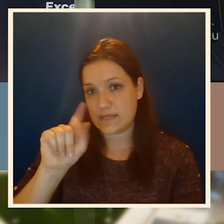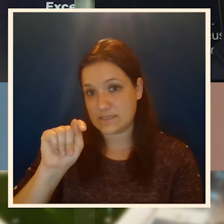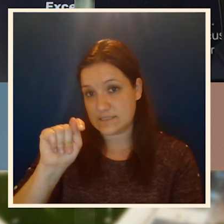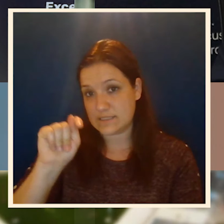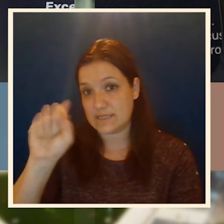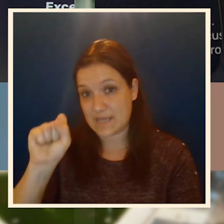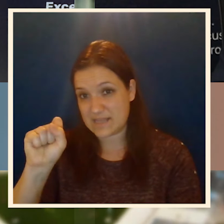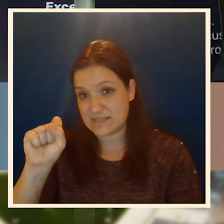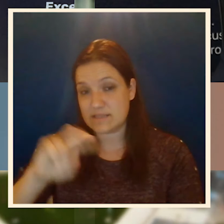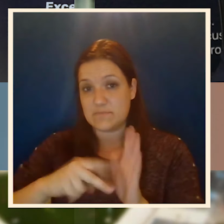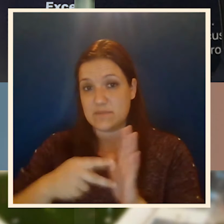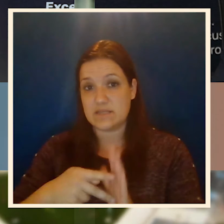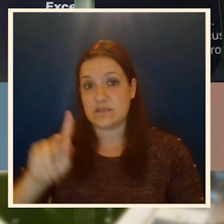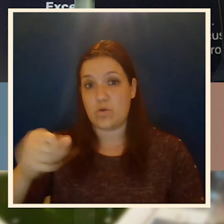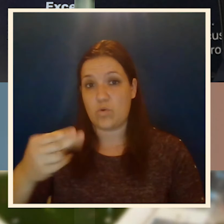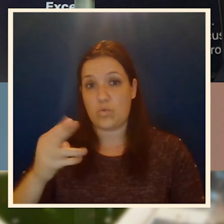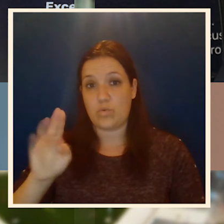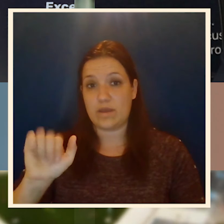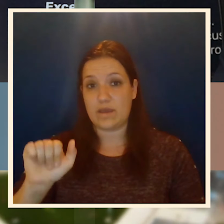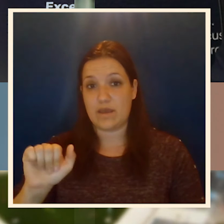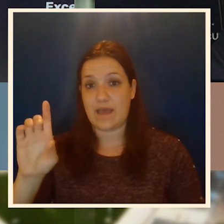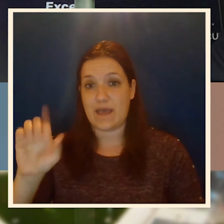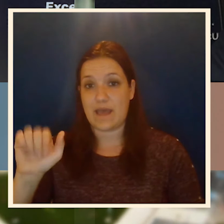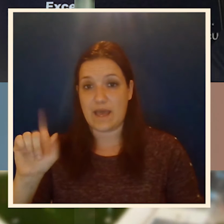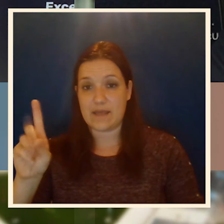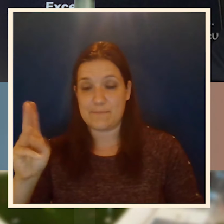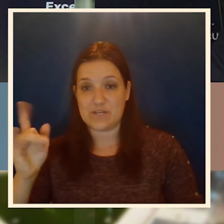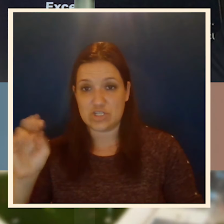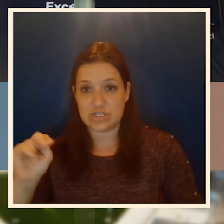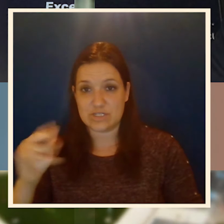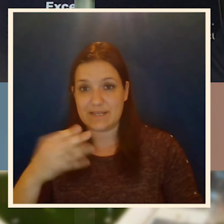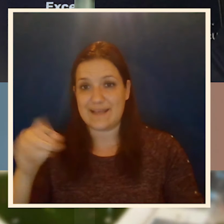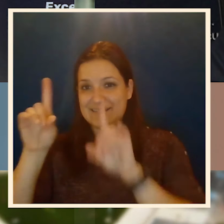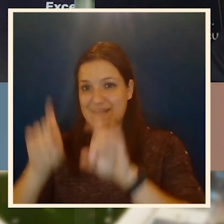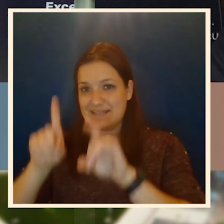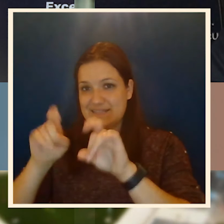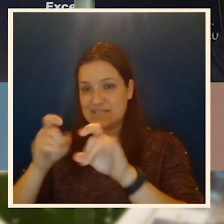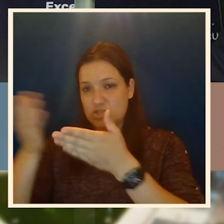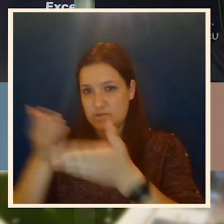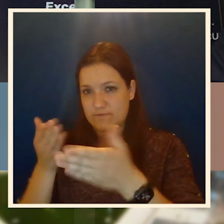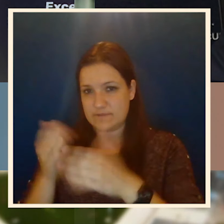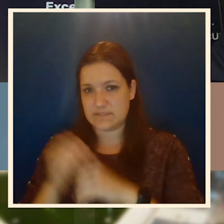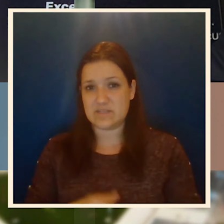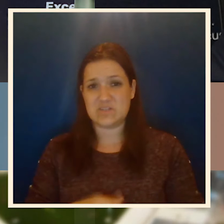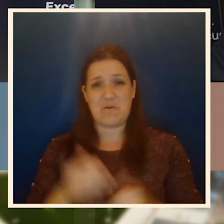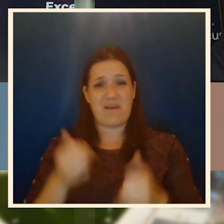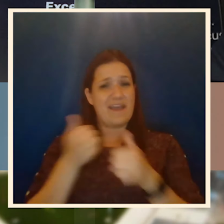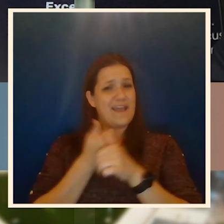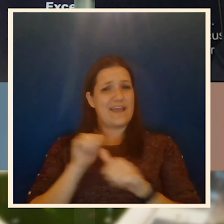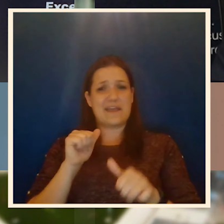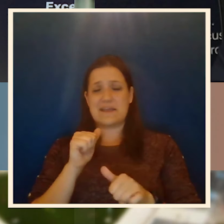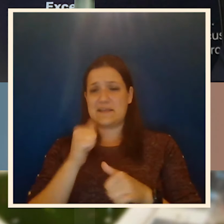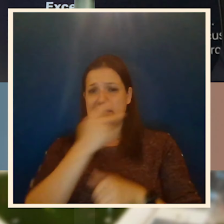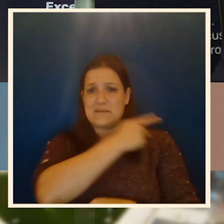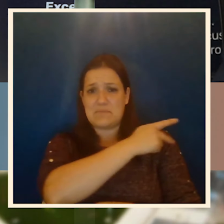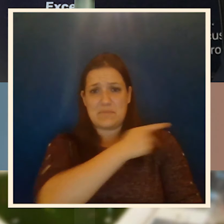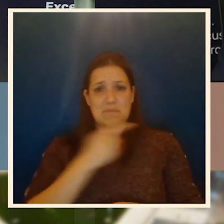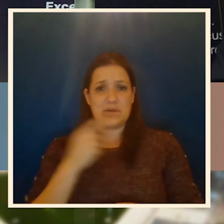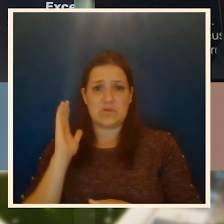K-A-T-S, stands for Cahuilla Admissions and Testing Services. So generally, any patient that's going to